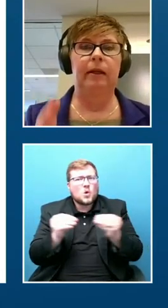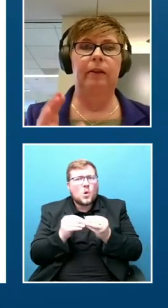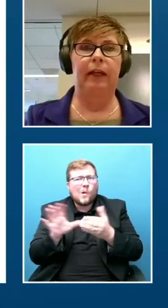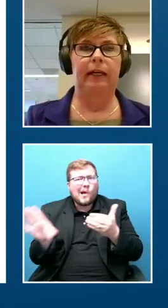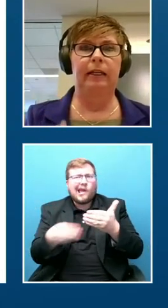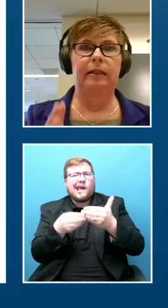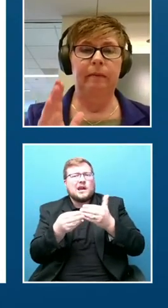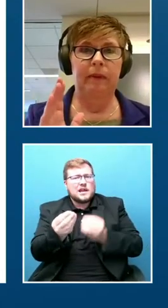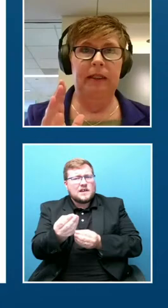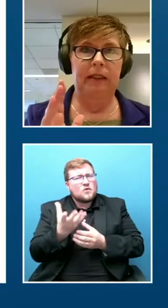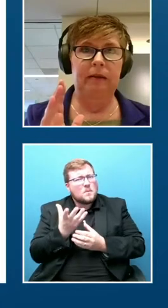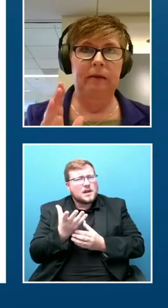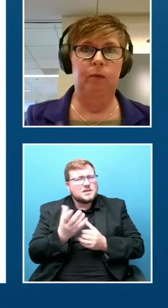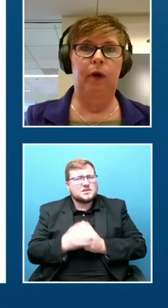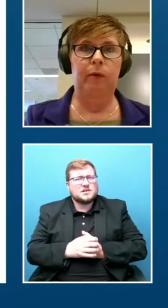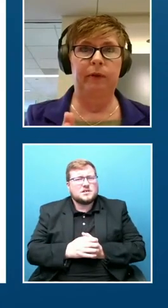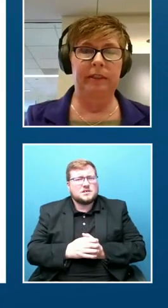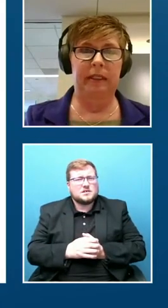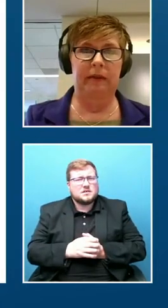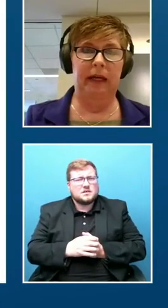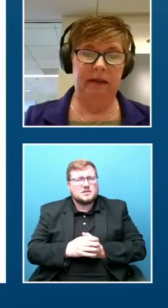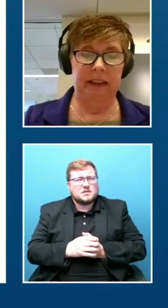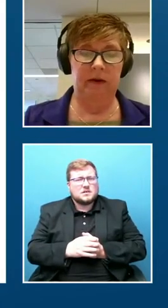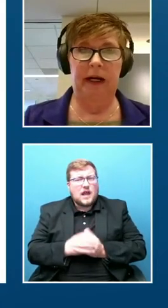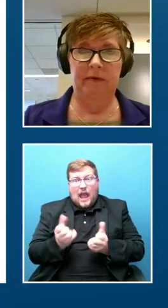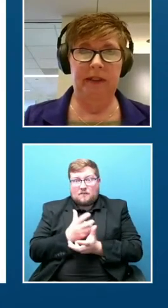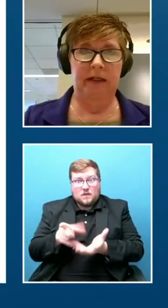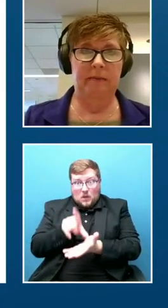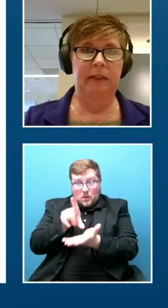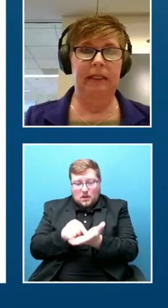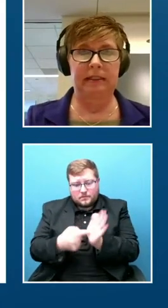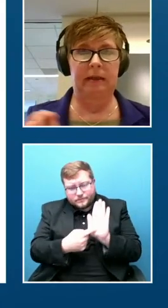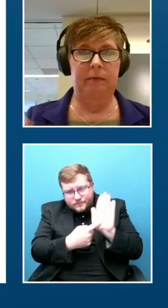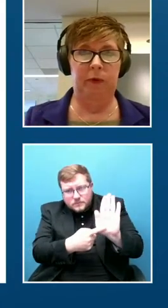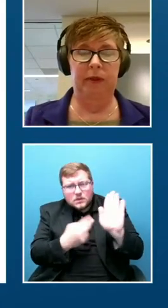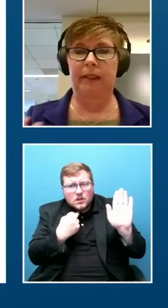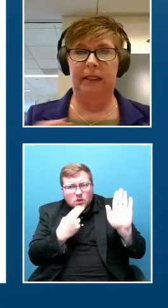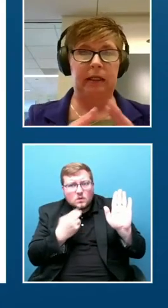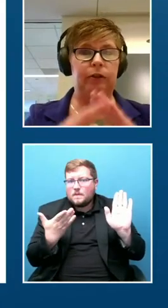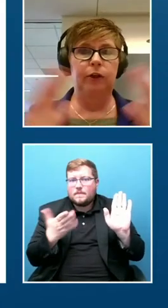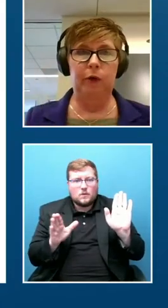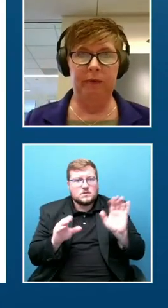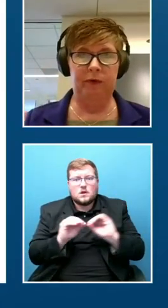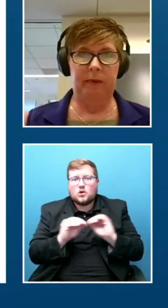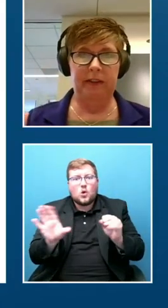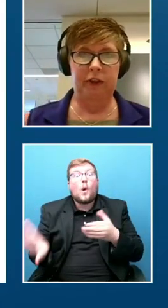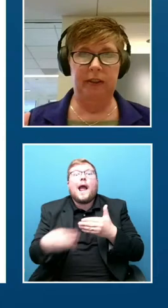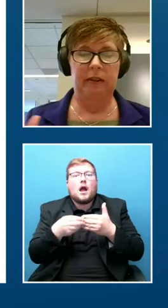them than what was in that legal advertisement, except for a link.